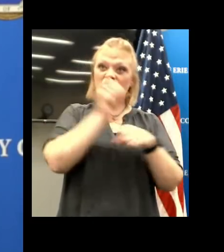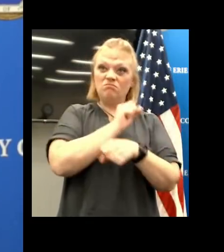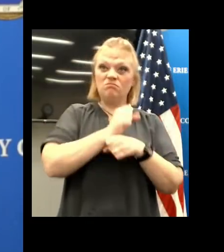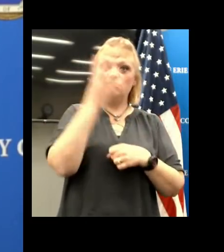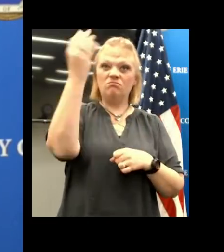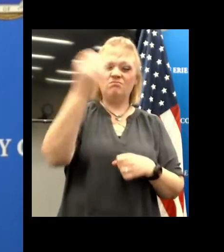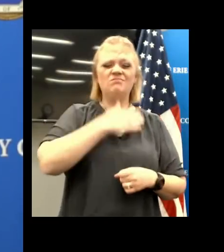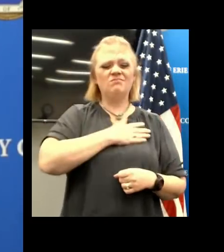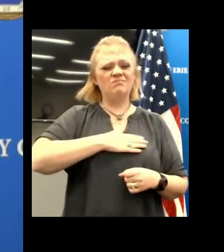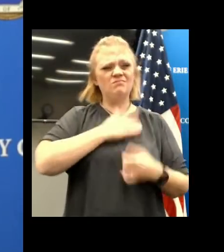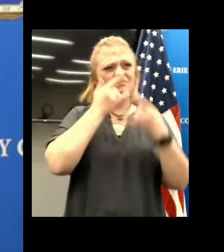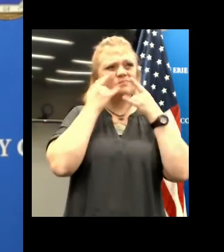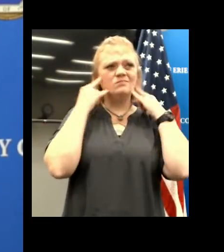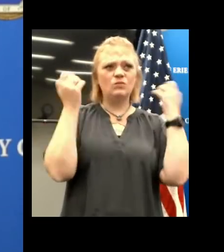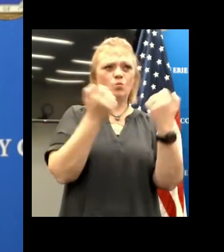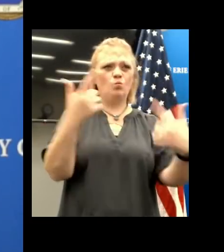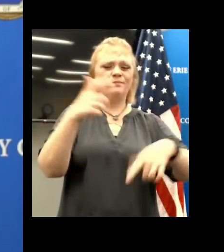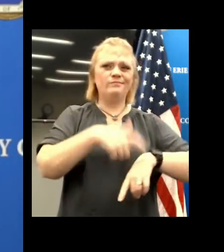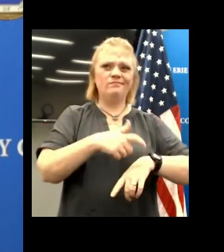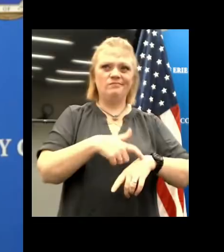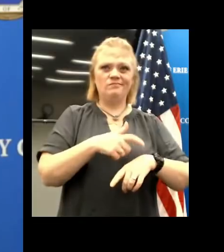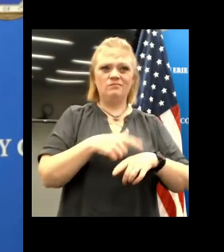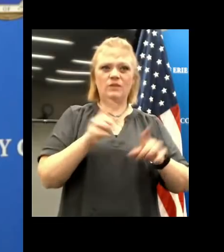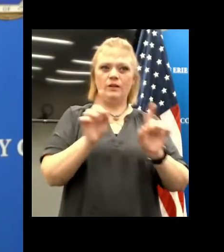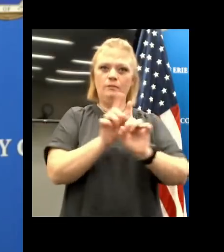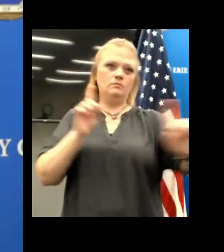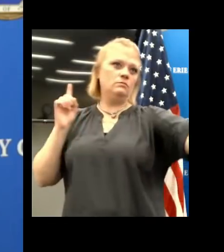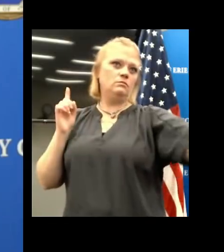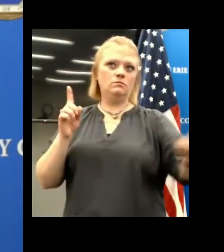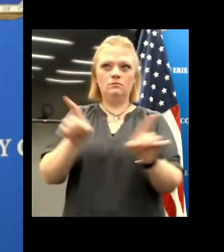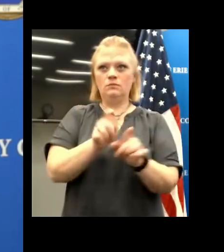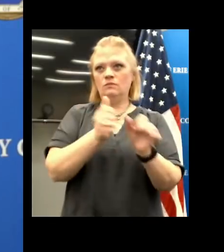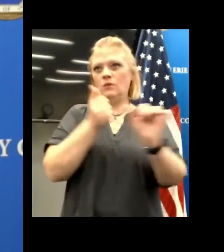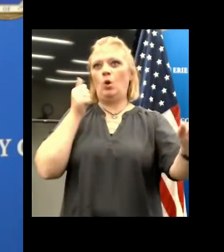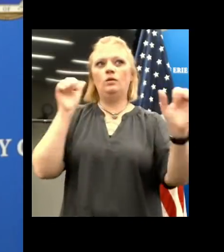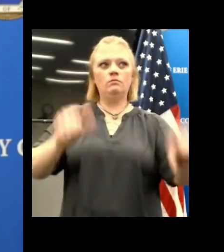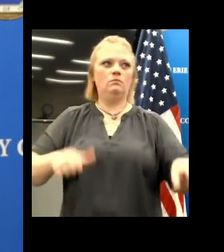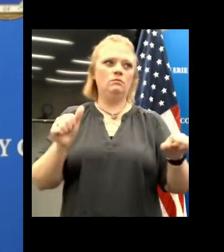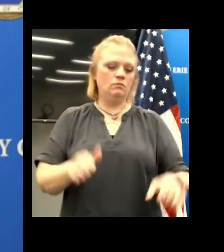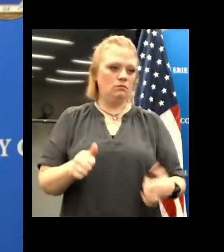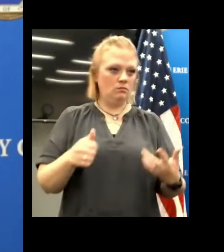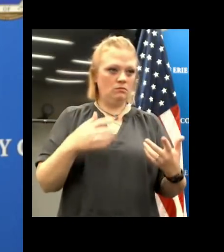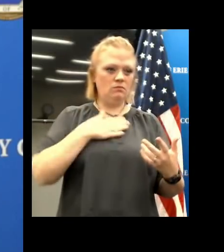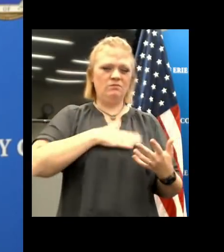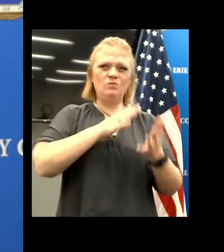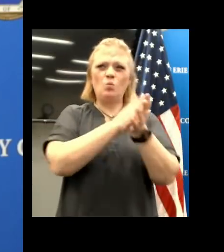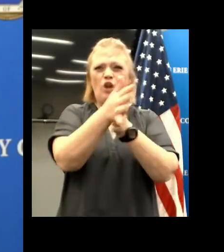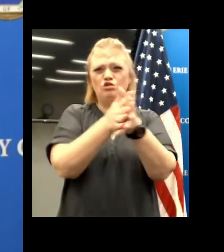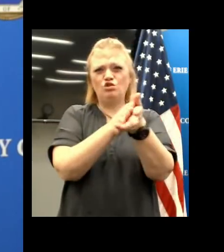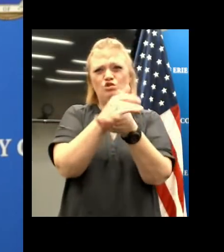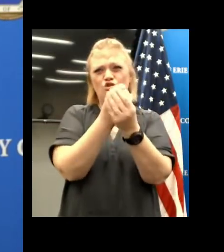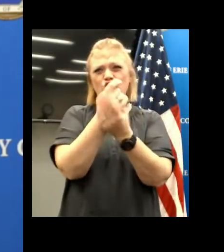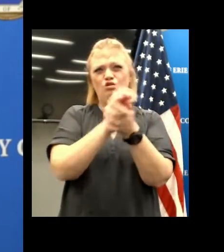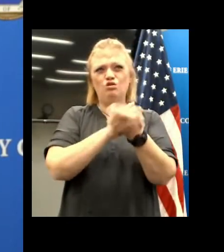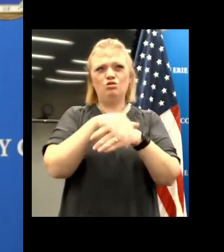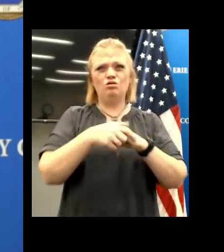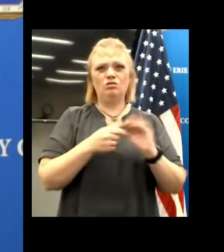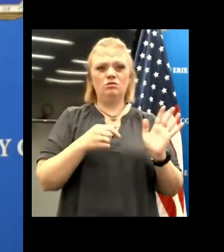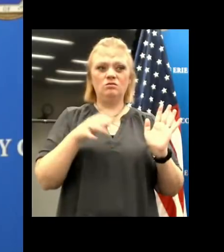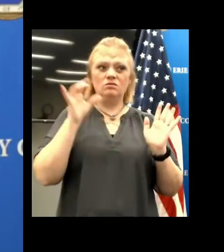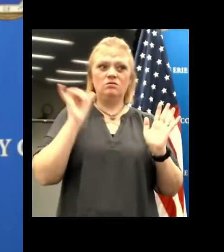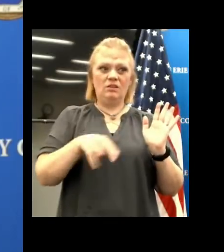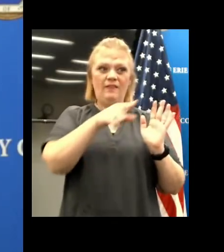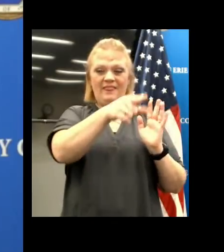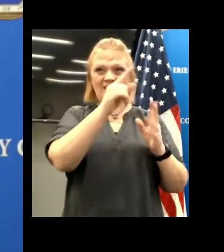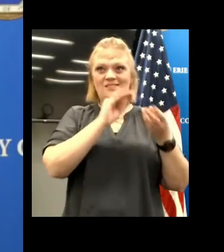please wear your mask all the time. Stay as far away you can from other people, and please wash your hands. These